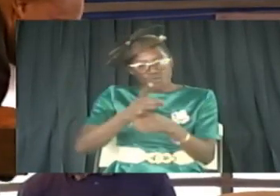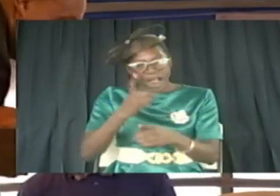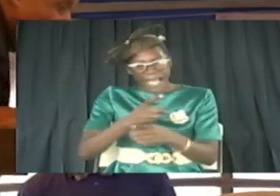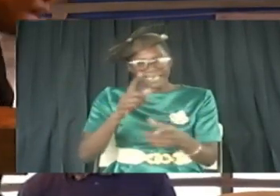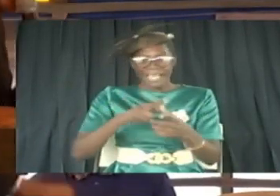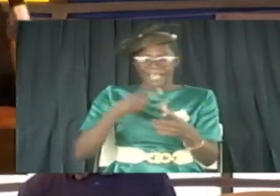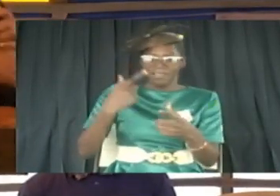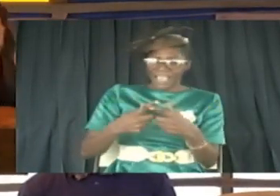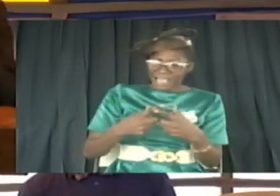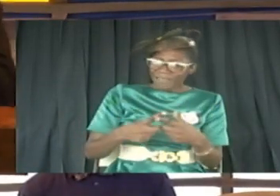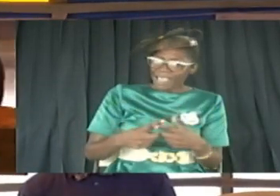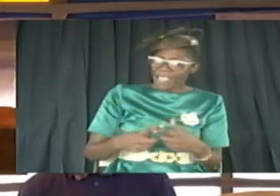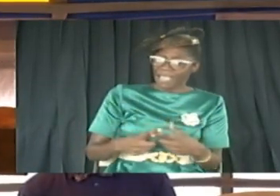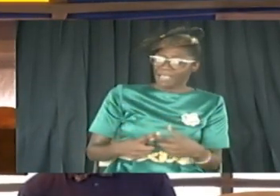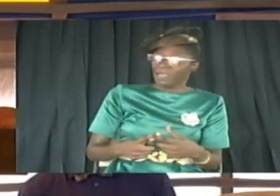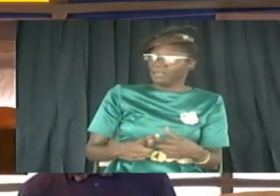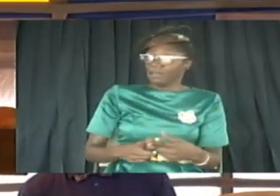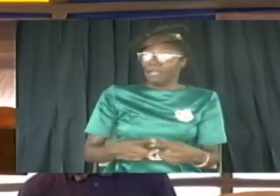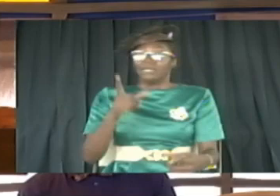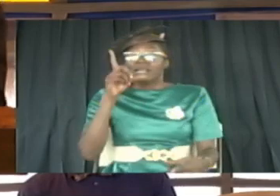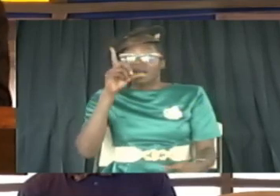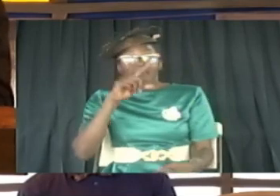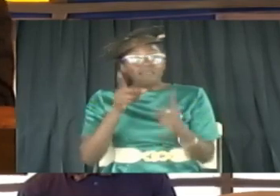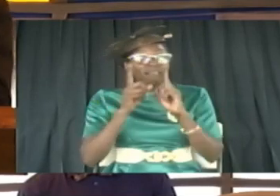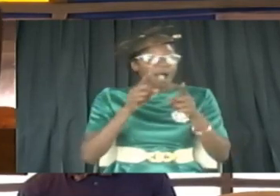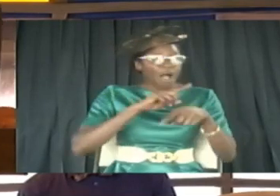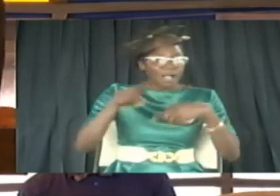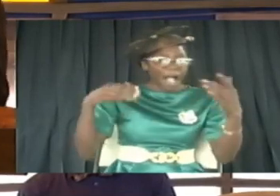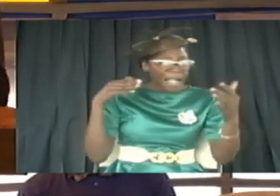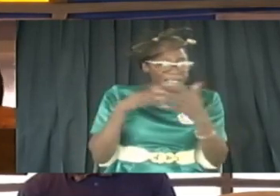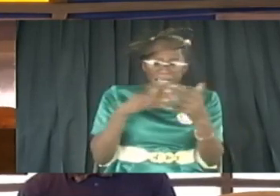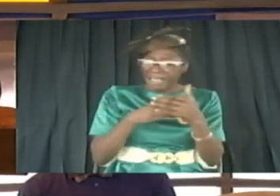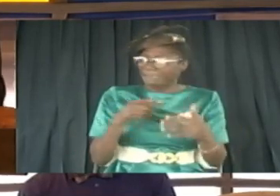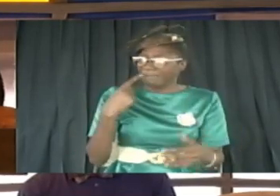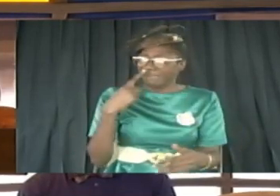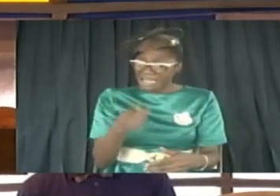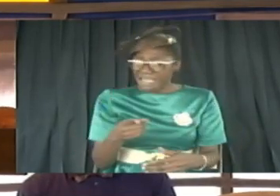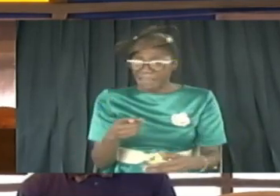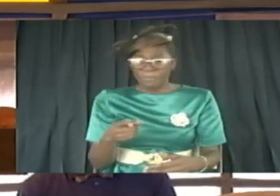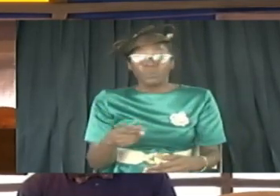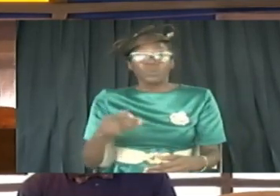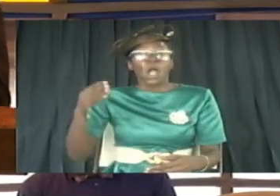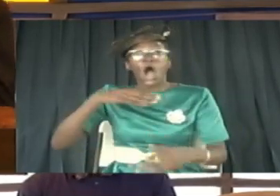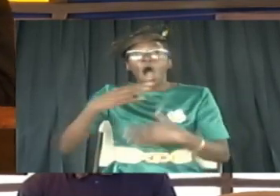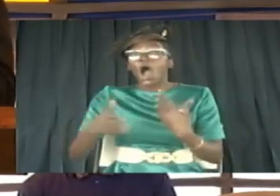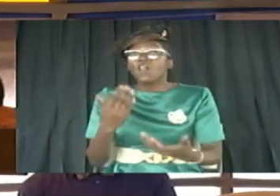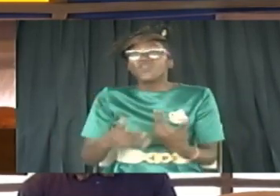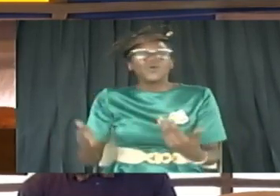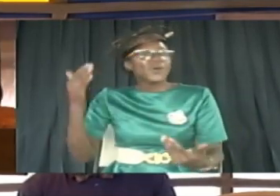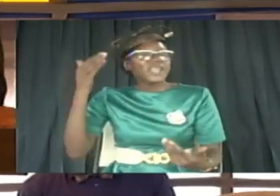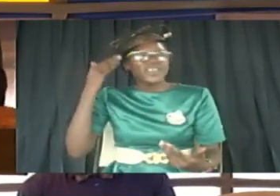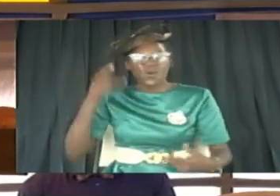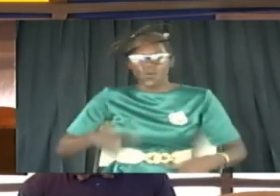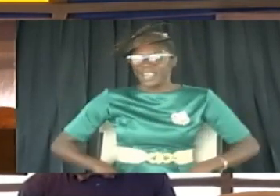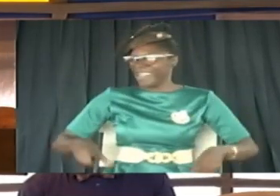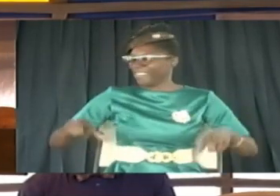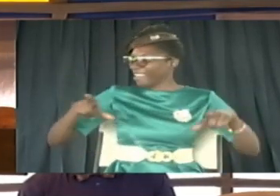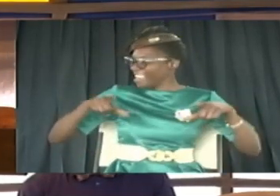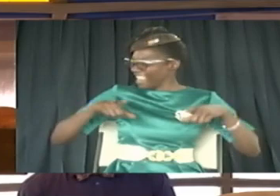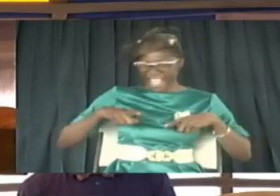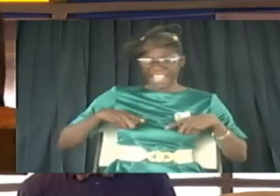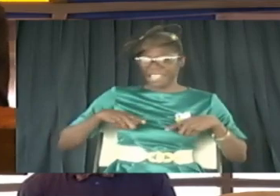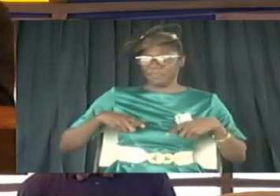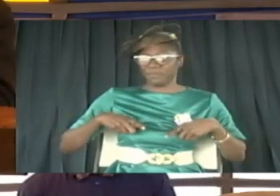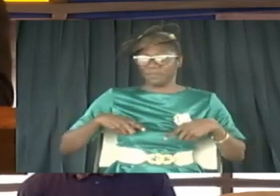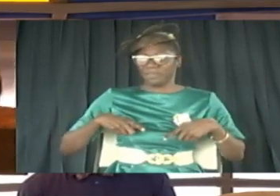him. And now his life was at stake. But although he knew that his life was at